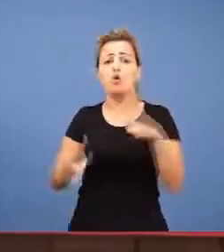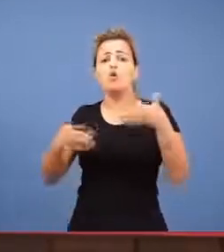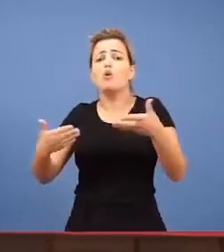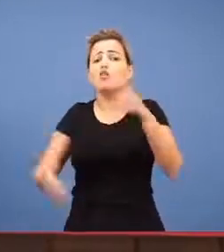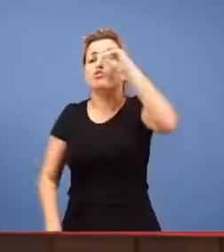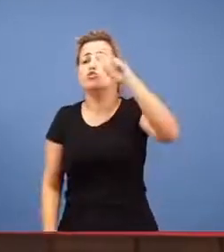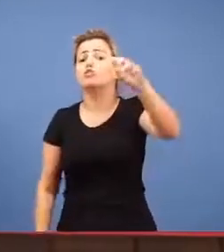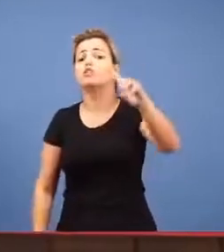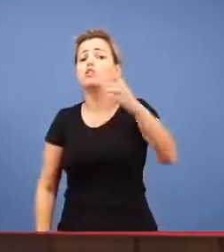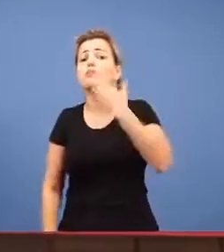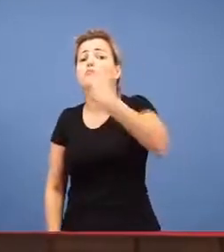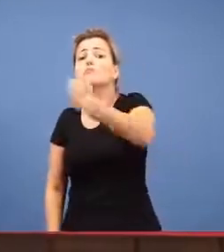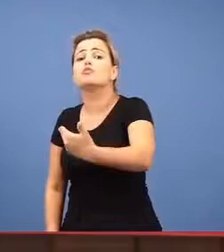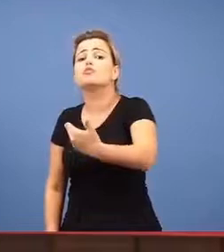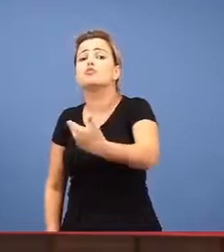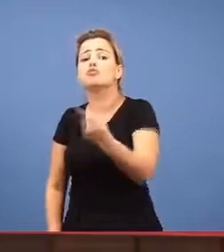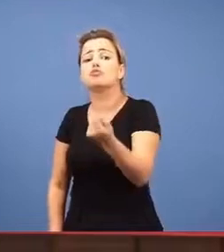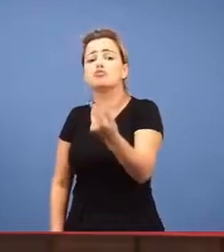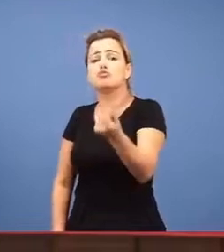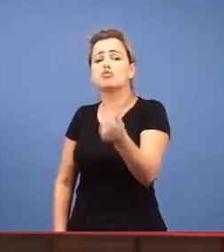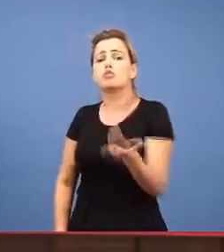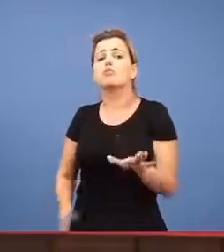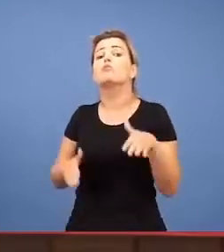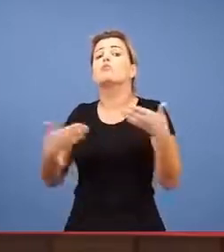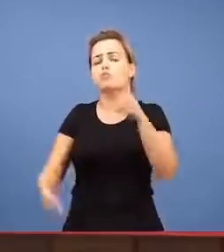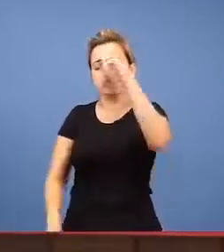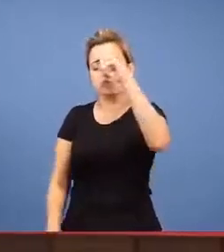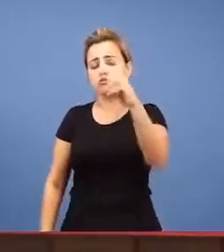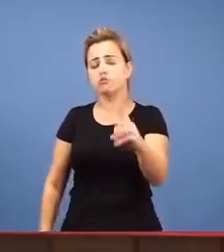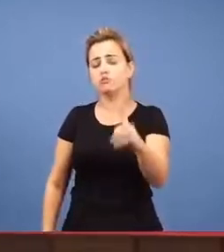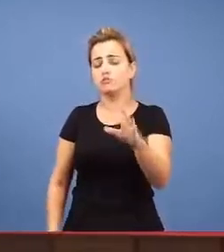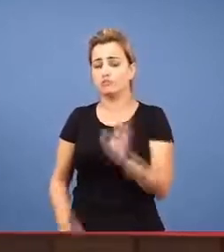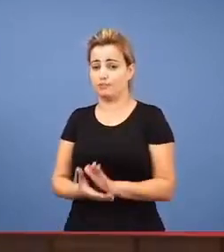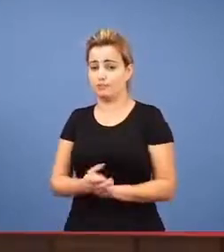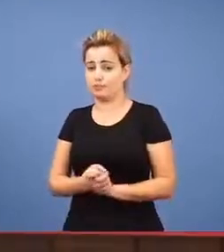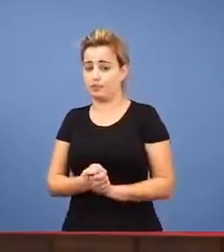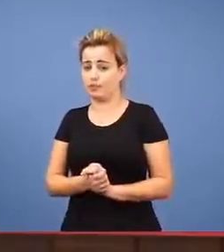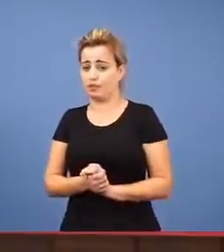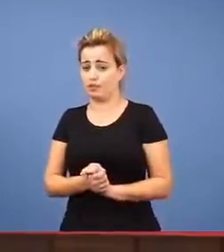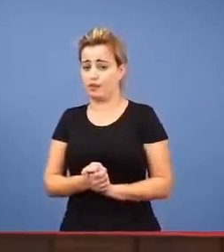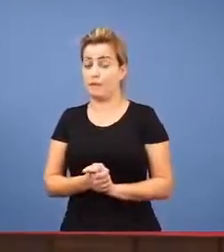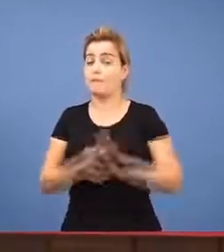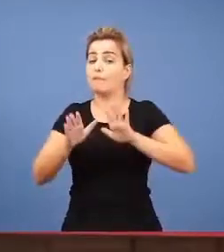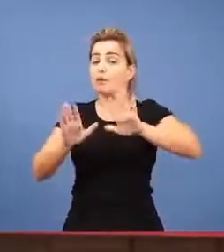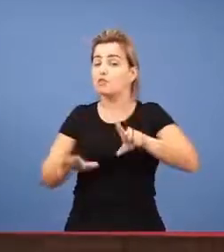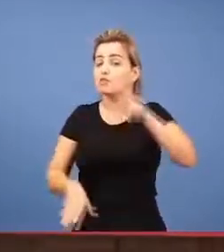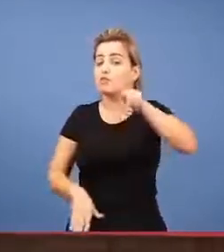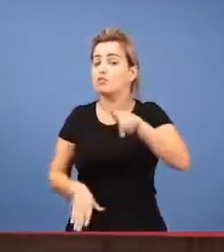contribute. When was the day where we called for resources? Never.